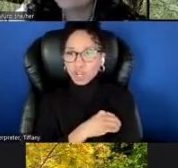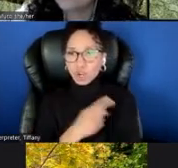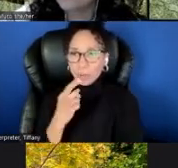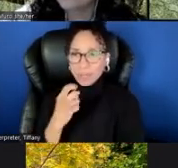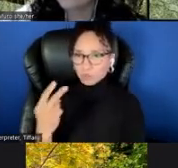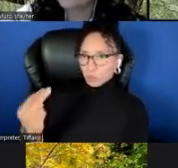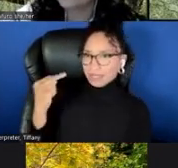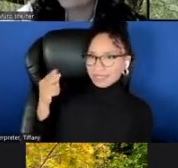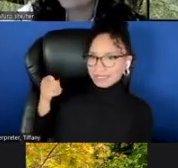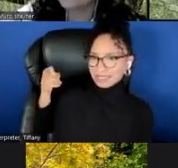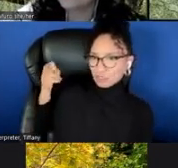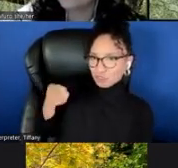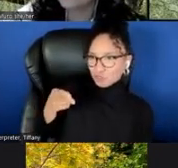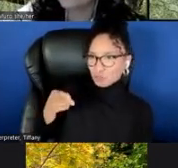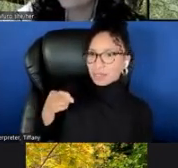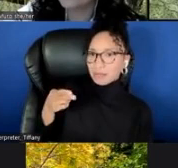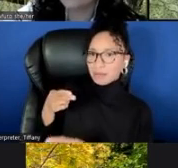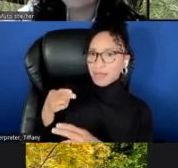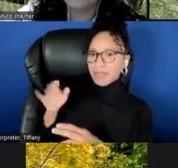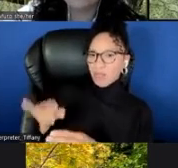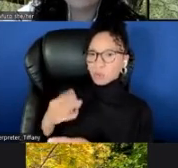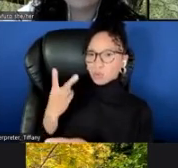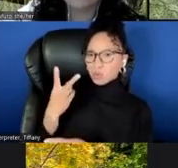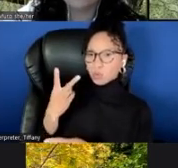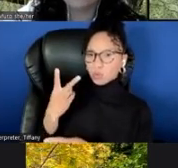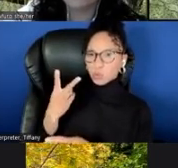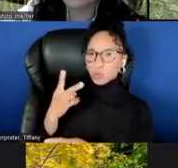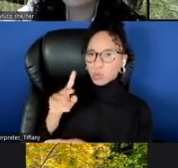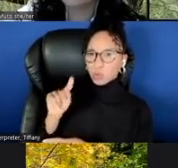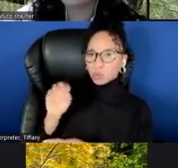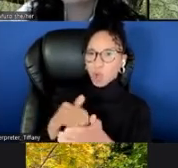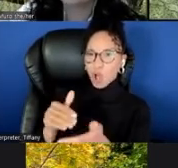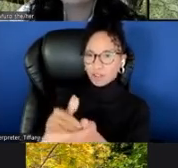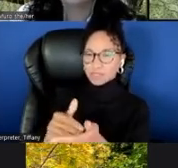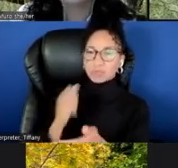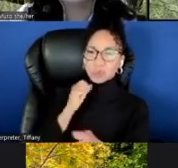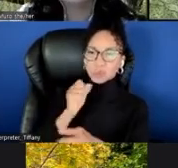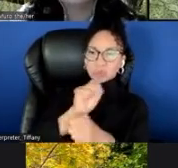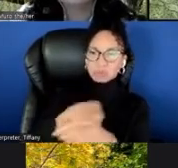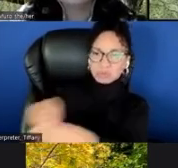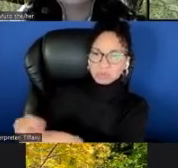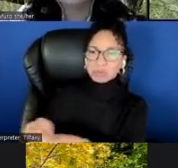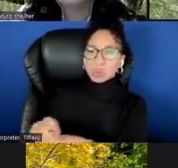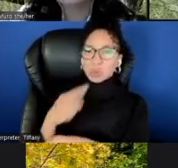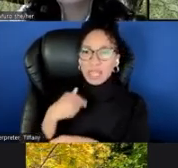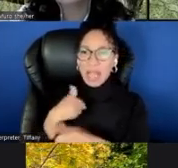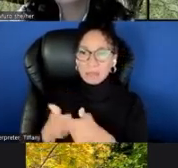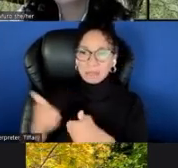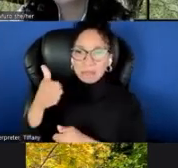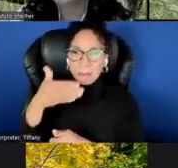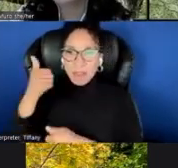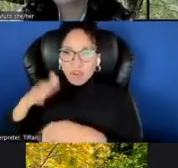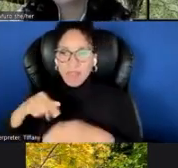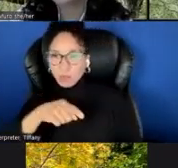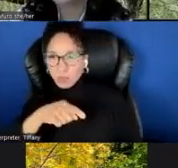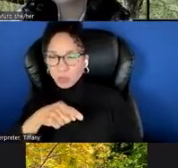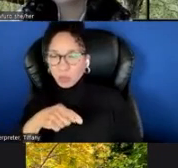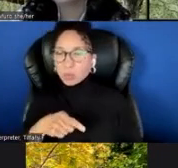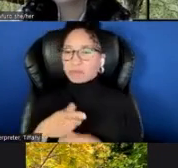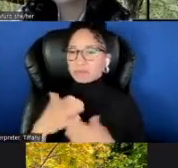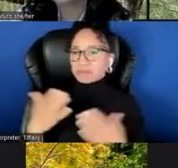someone's belief that you're better than or worse than another person. But it's also not just the individual